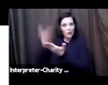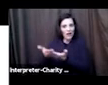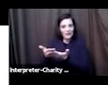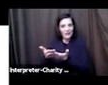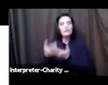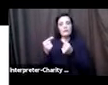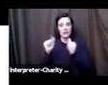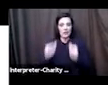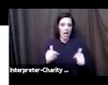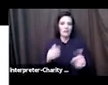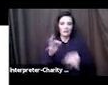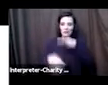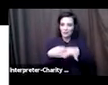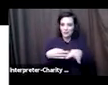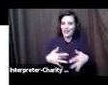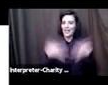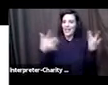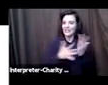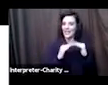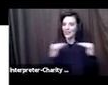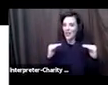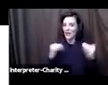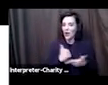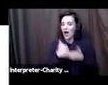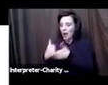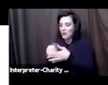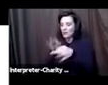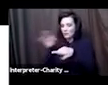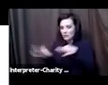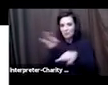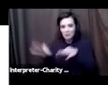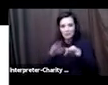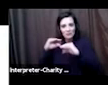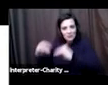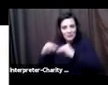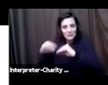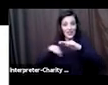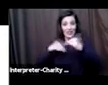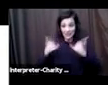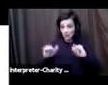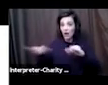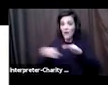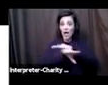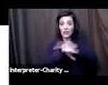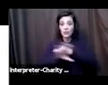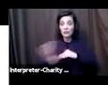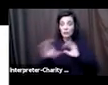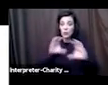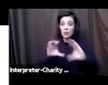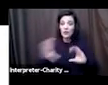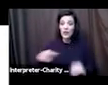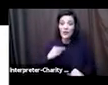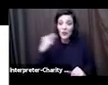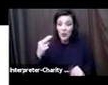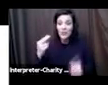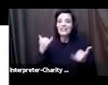use a light tech system to keep them familiar with the device, give them access to that communication and their voice, and then now we have a